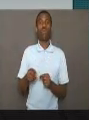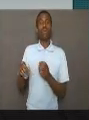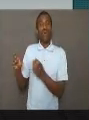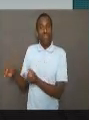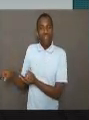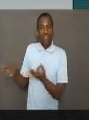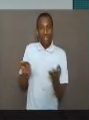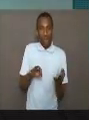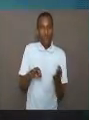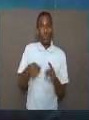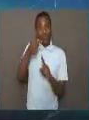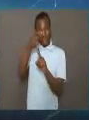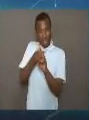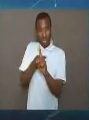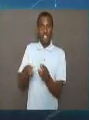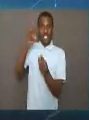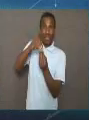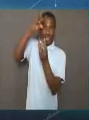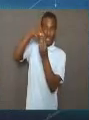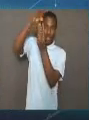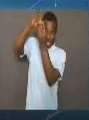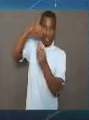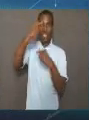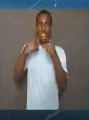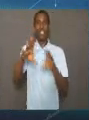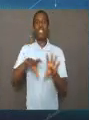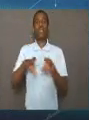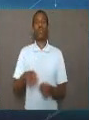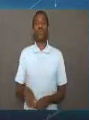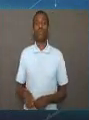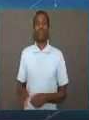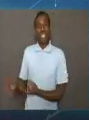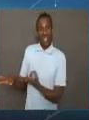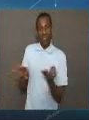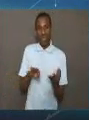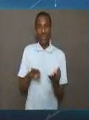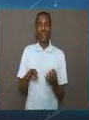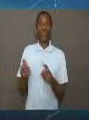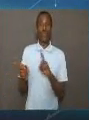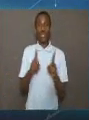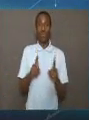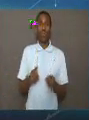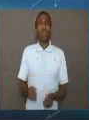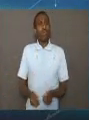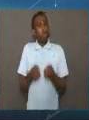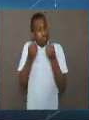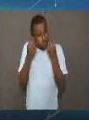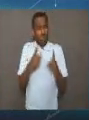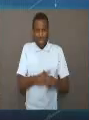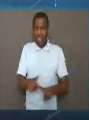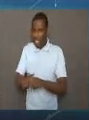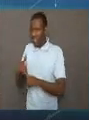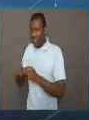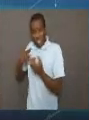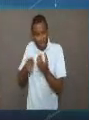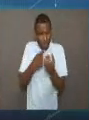fluid's temperature. The fluid then passes through several more pipes on the